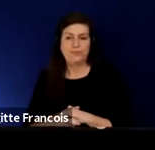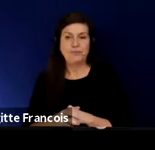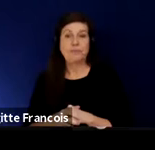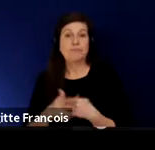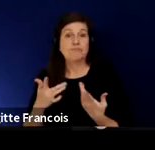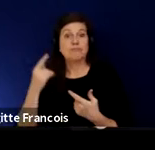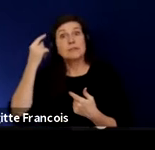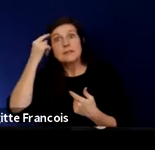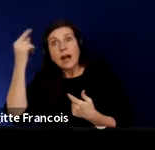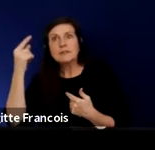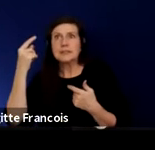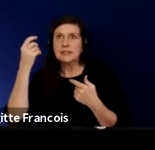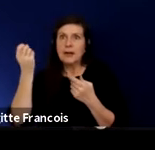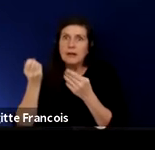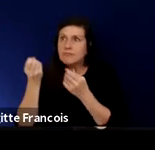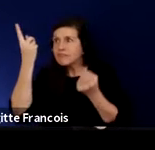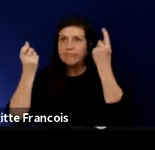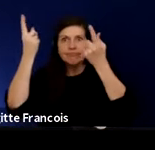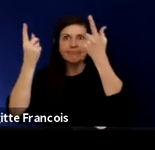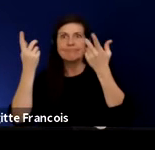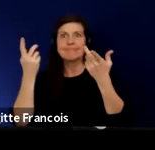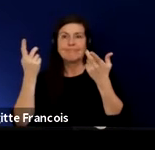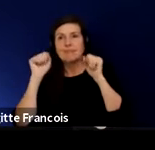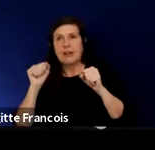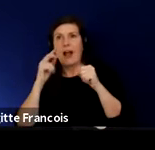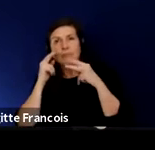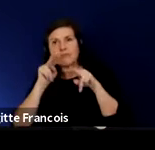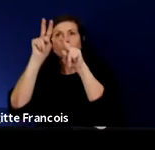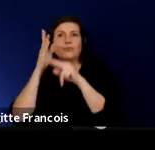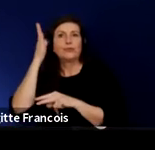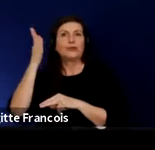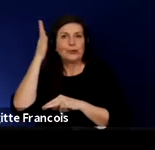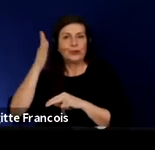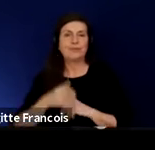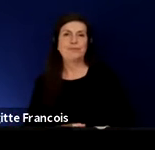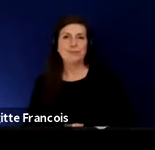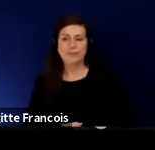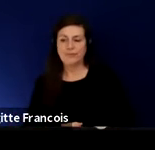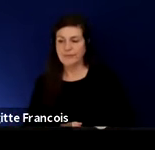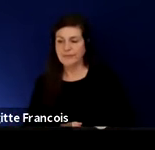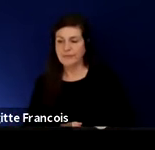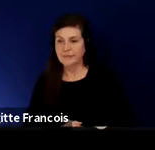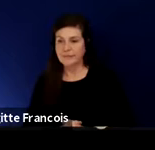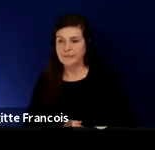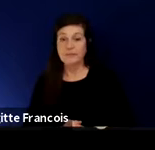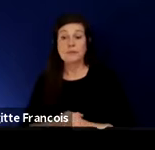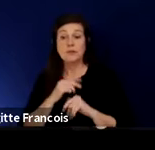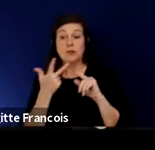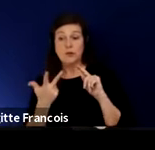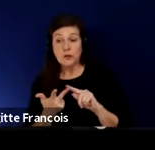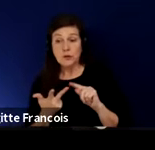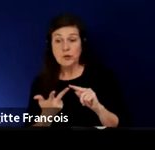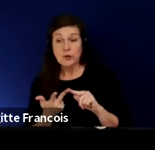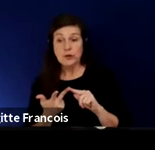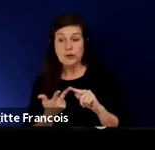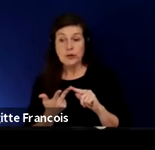be constructive and look forward, look into the future. And then the third part, to be really